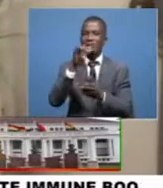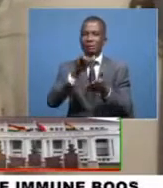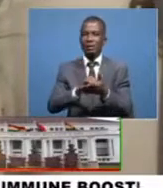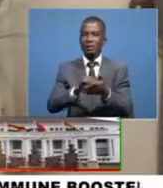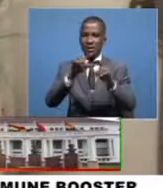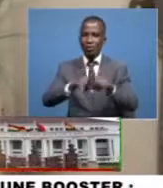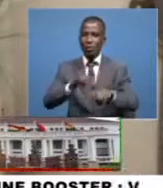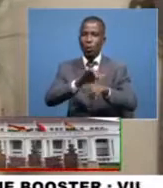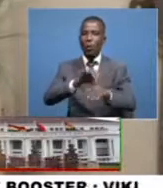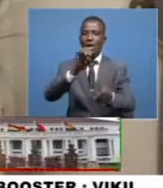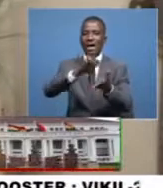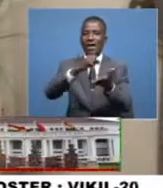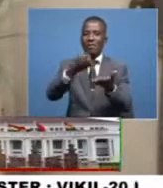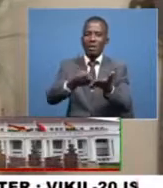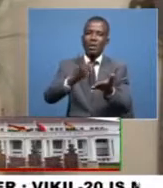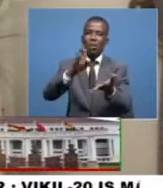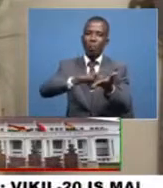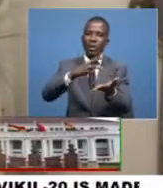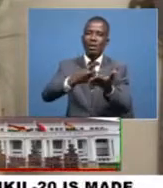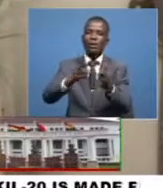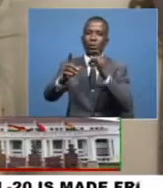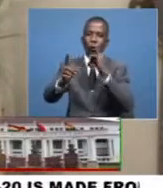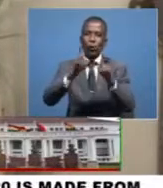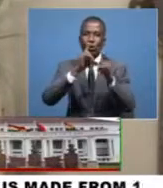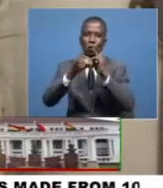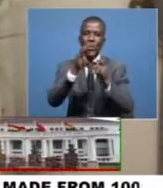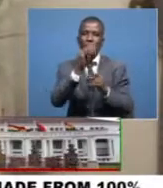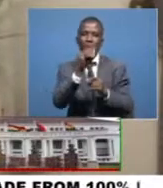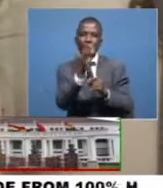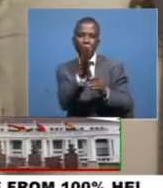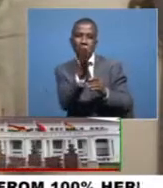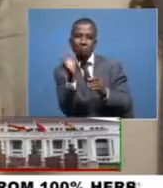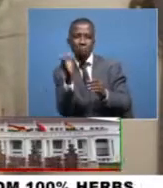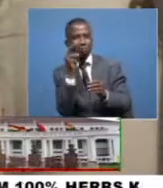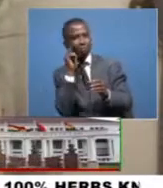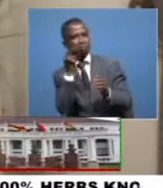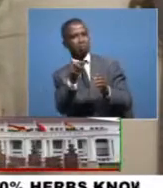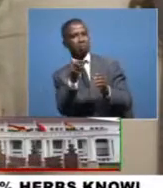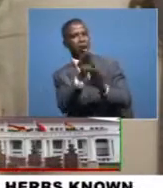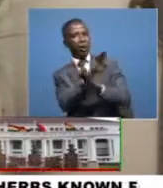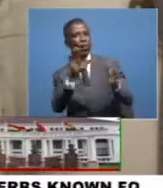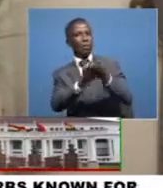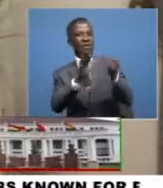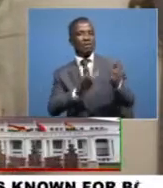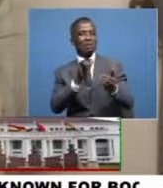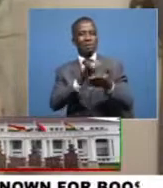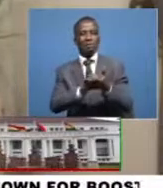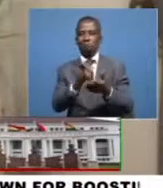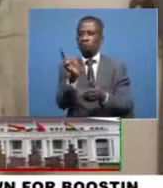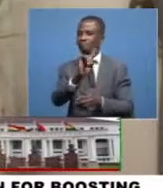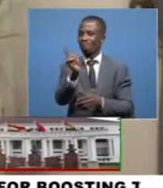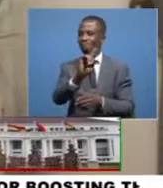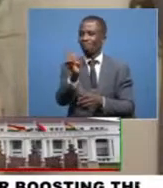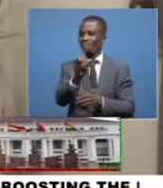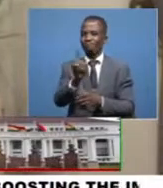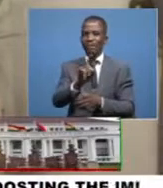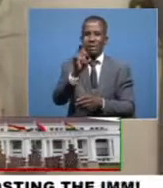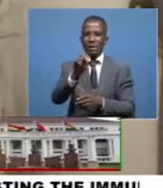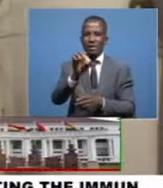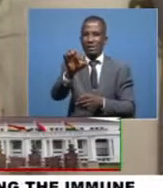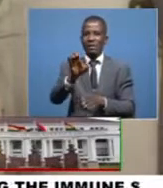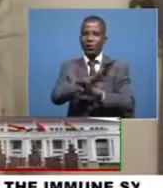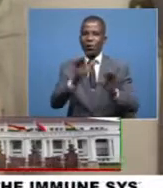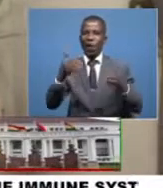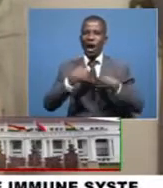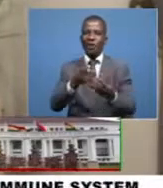of the evidence that had been adduced so far, they do not believe that the petitioner has discharged his burden of